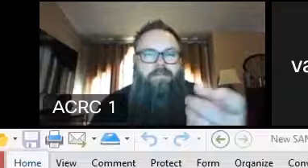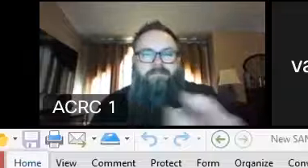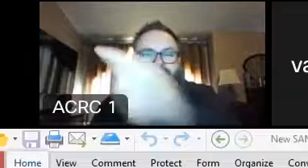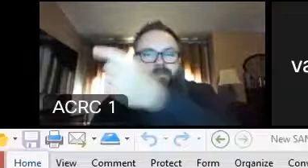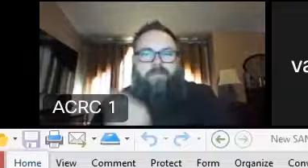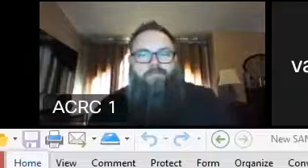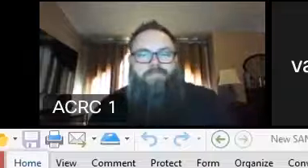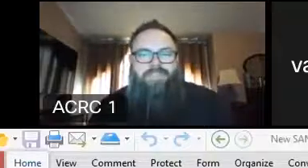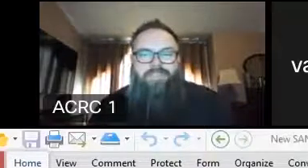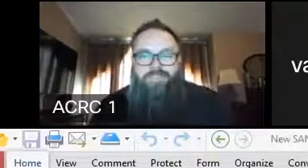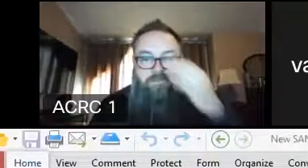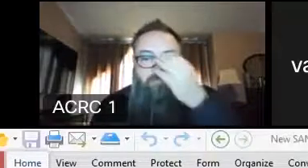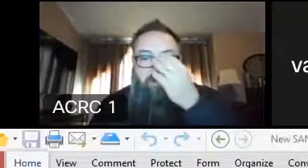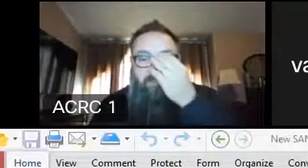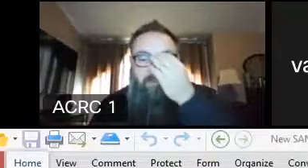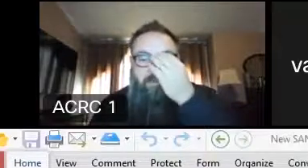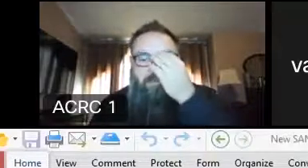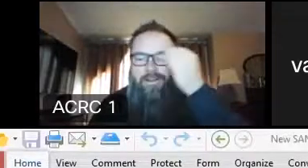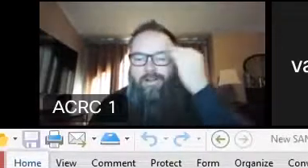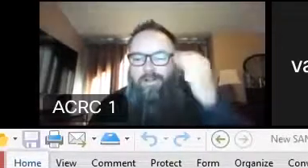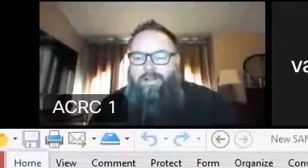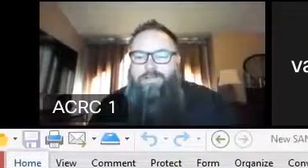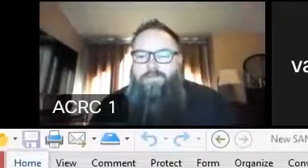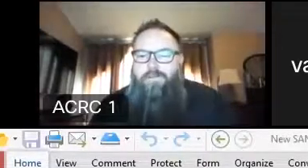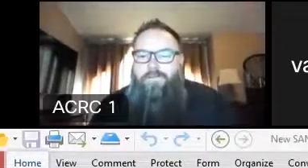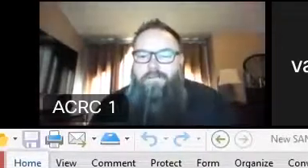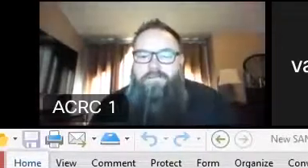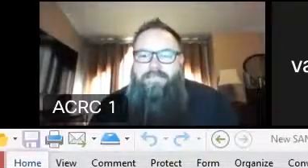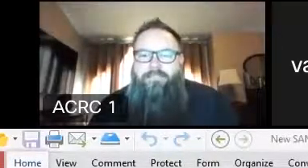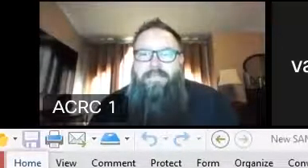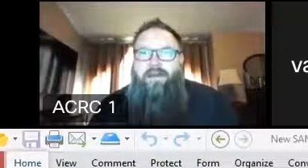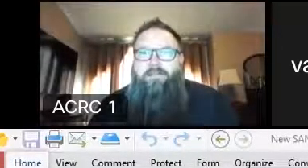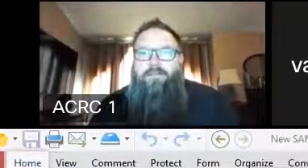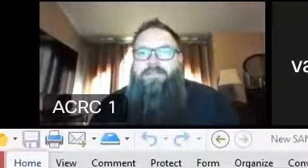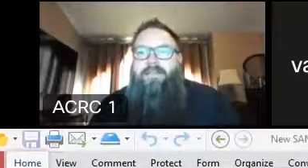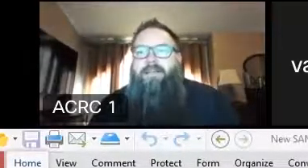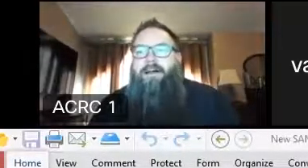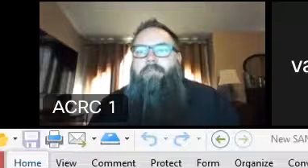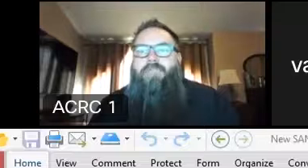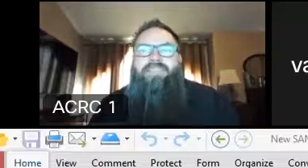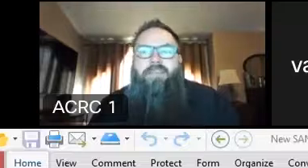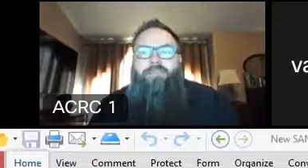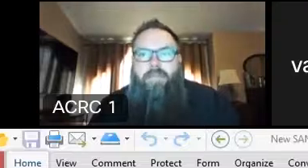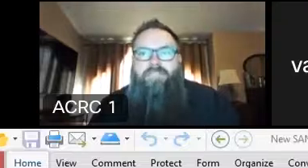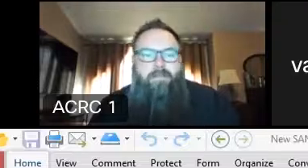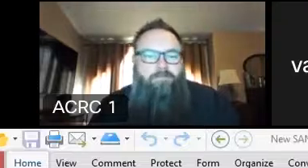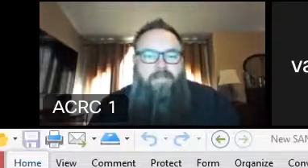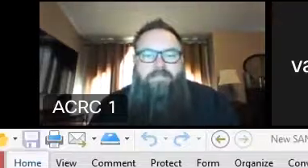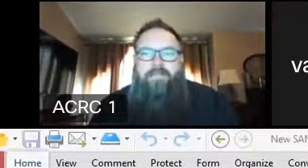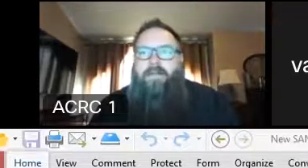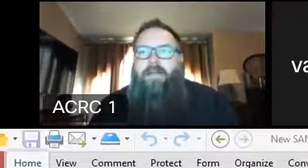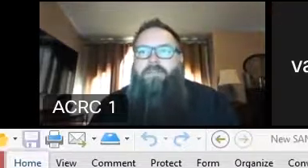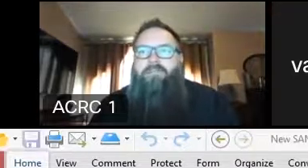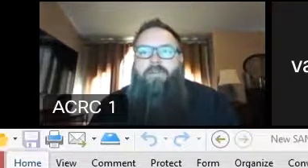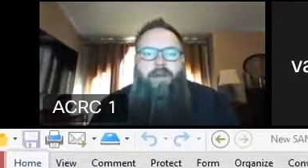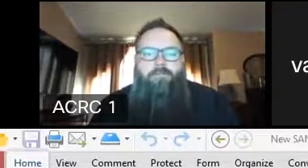providers, and again, specifically for the residential service providers that are logged in from the 6 Beds conference, This information